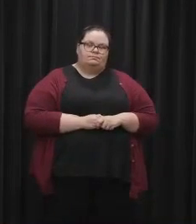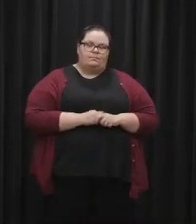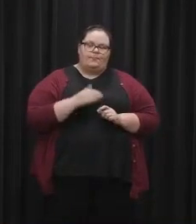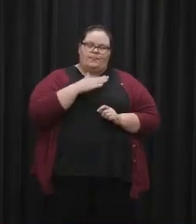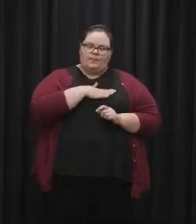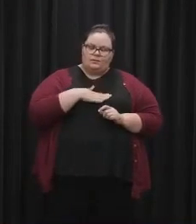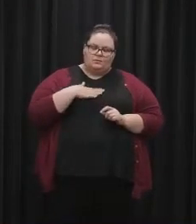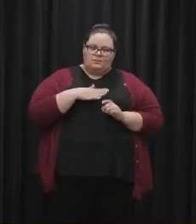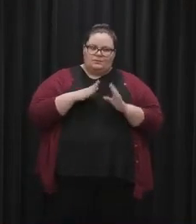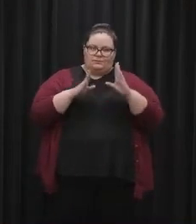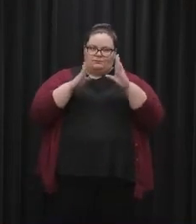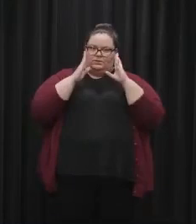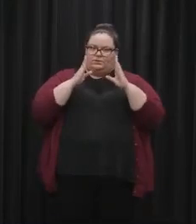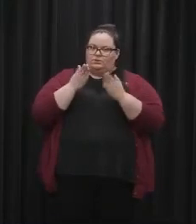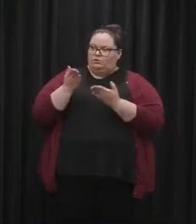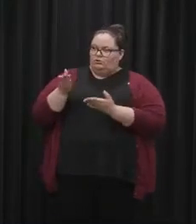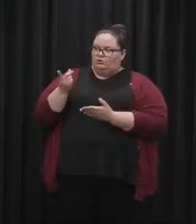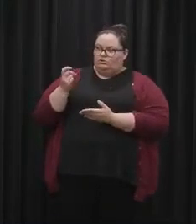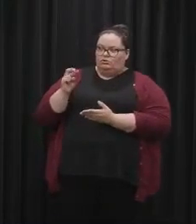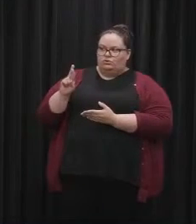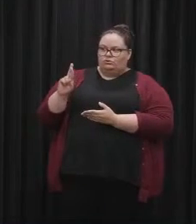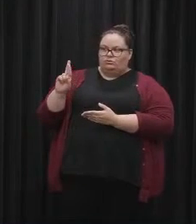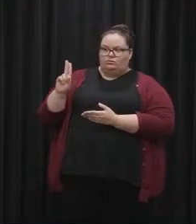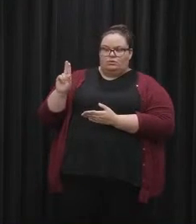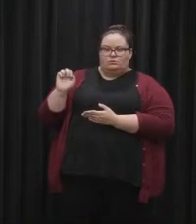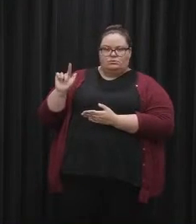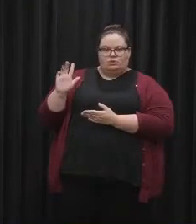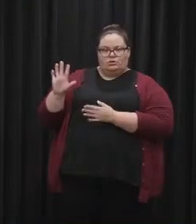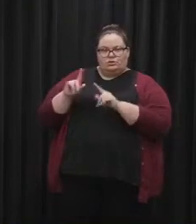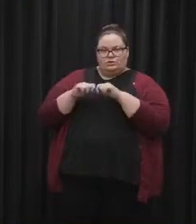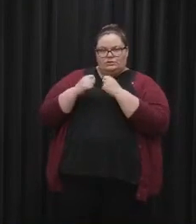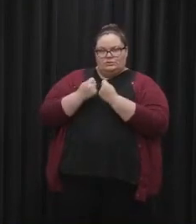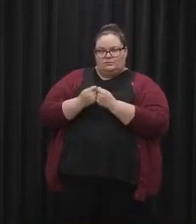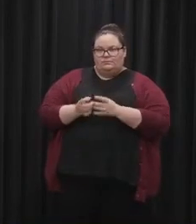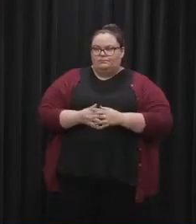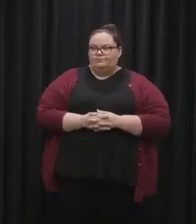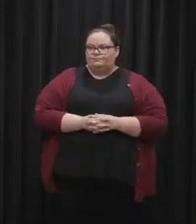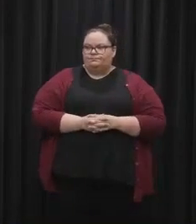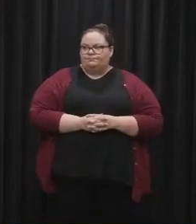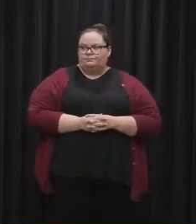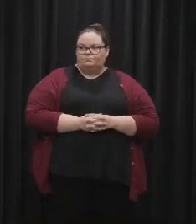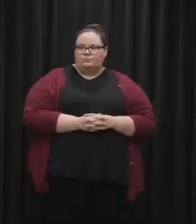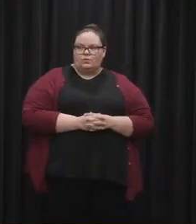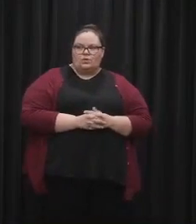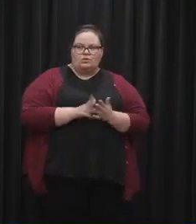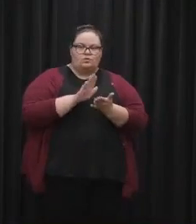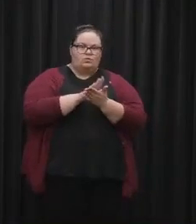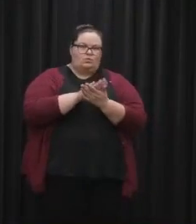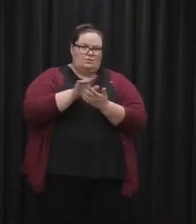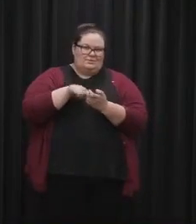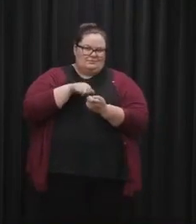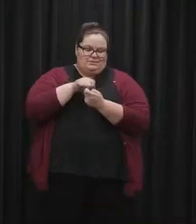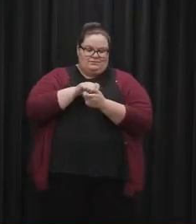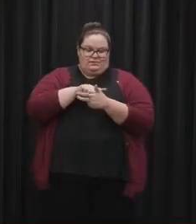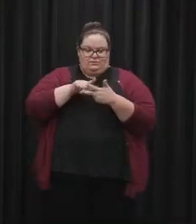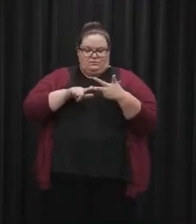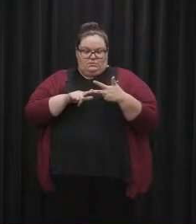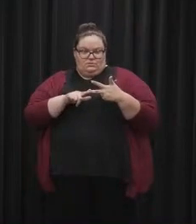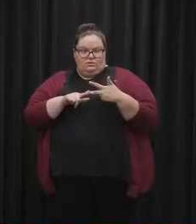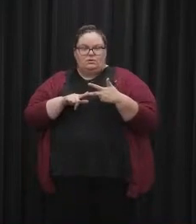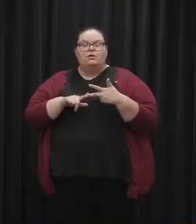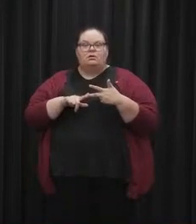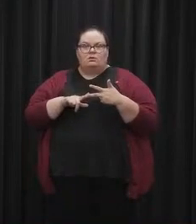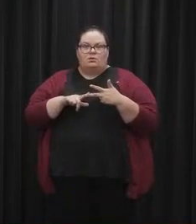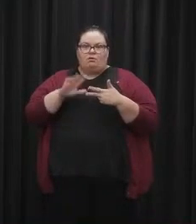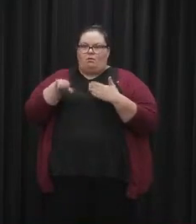So please continue to listen to Dr. Russell and her teams. So, the schools we talked about specifically today, these schools are